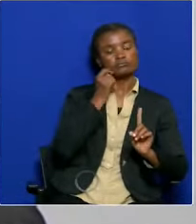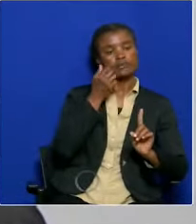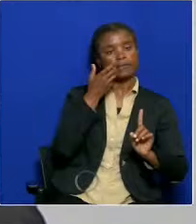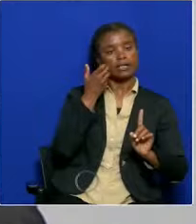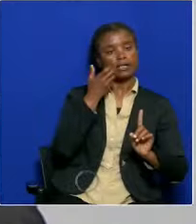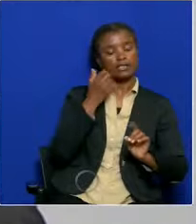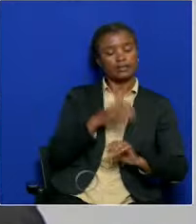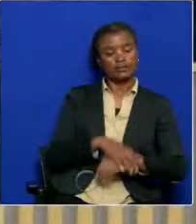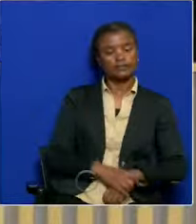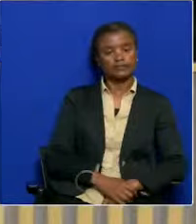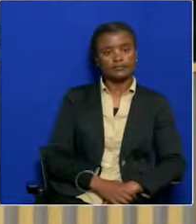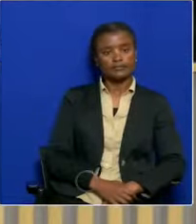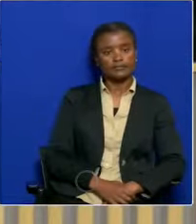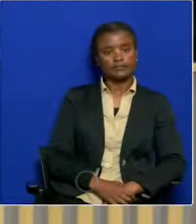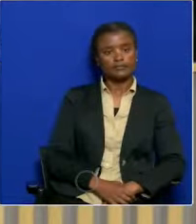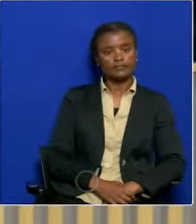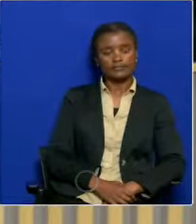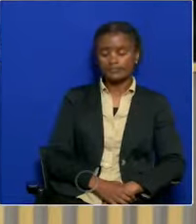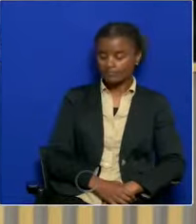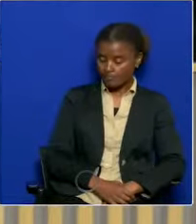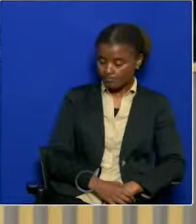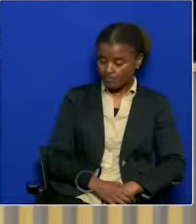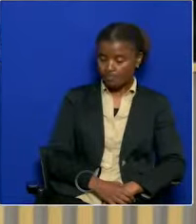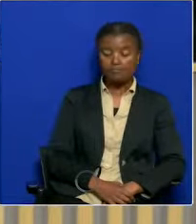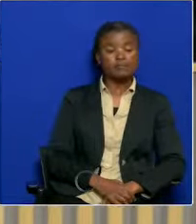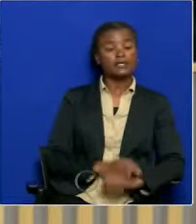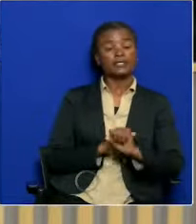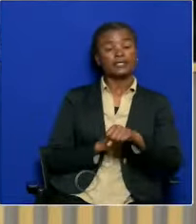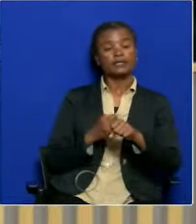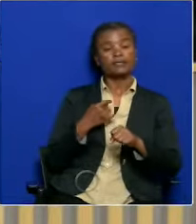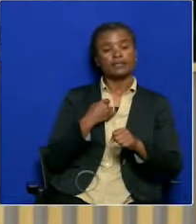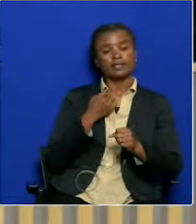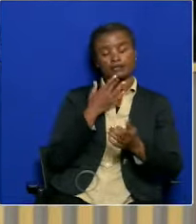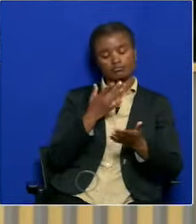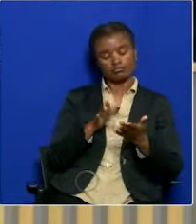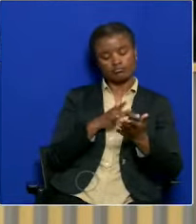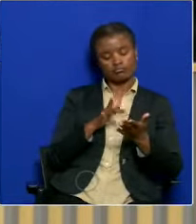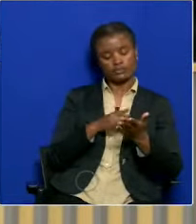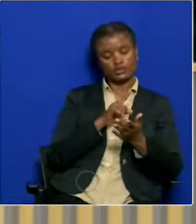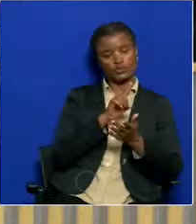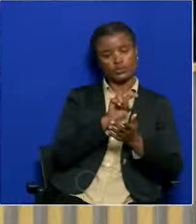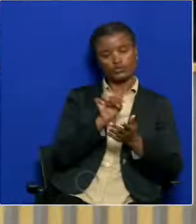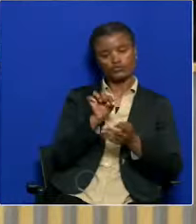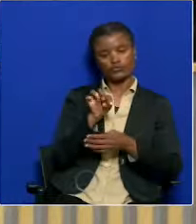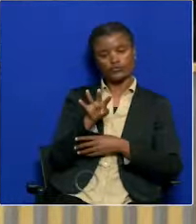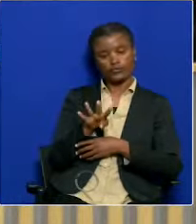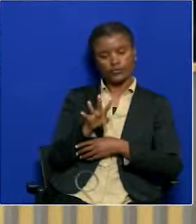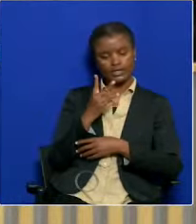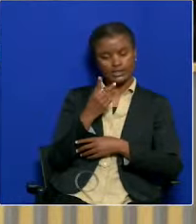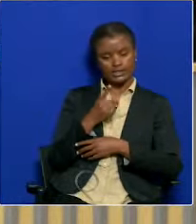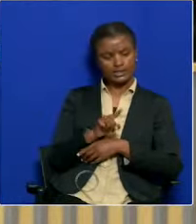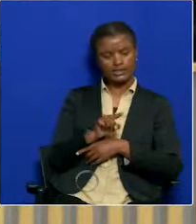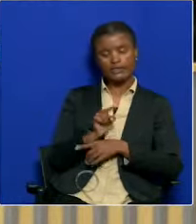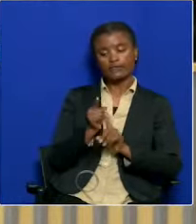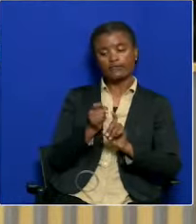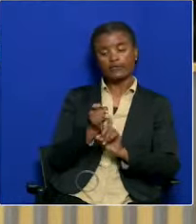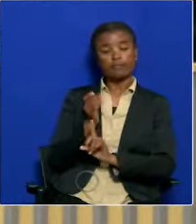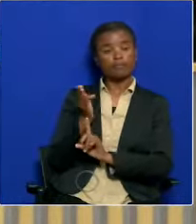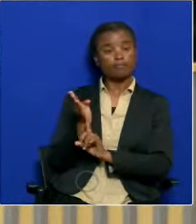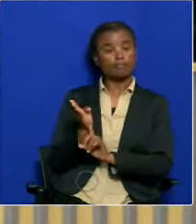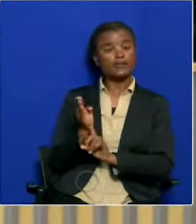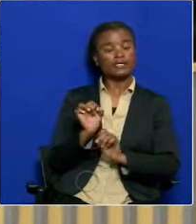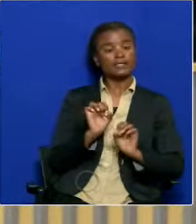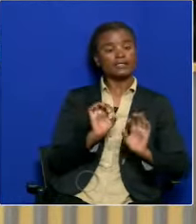I did a quick count, pages 1 to 4, and I see there are 10 by the General and 7 by Sergeant